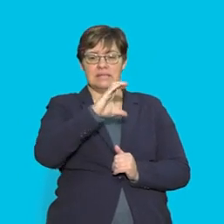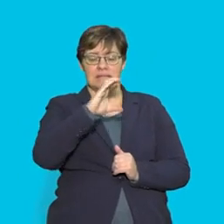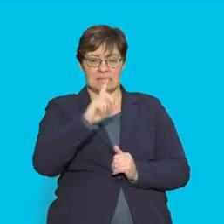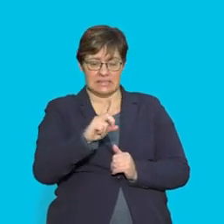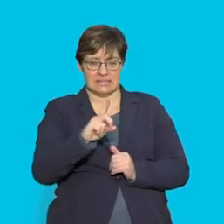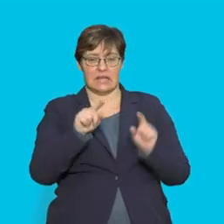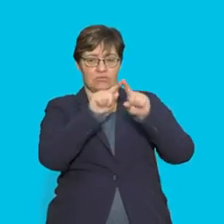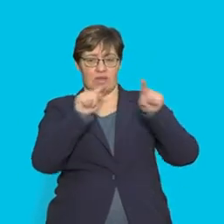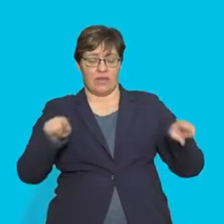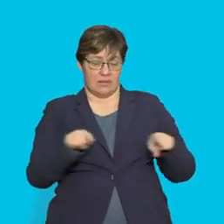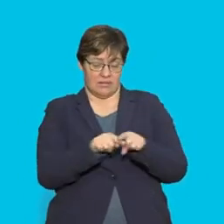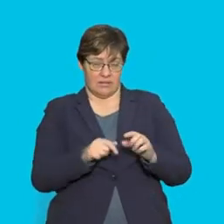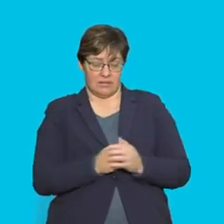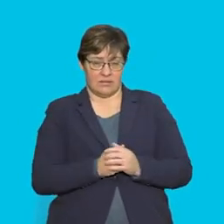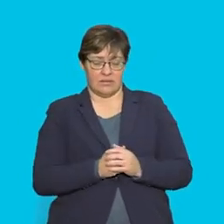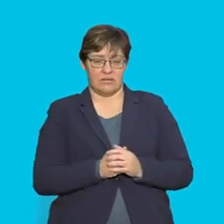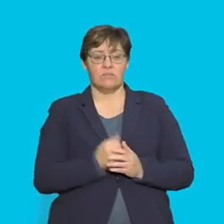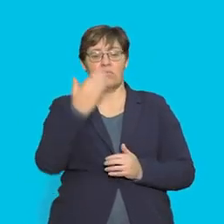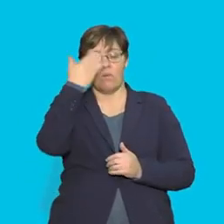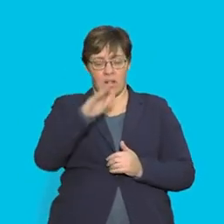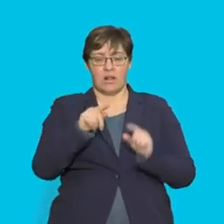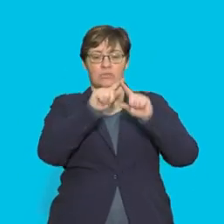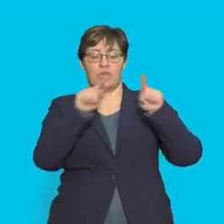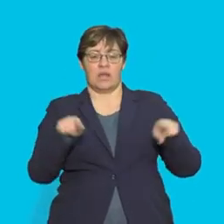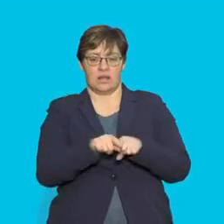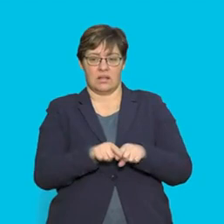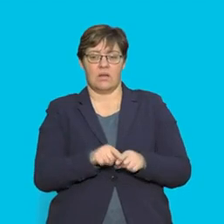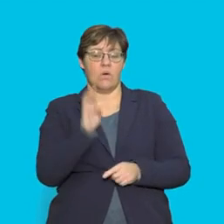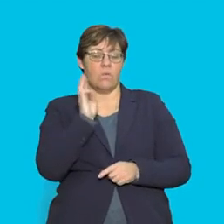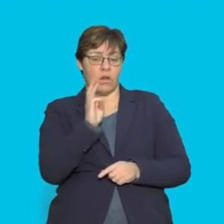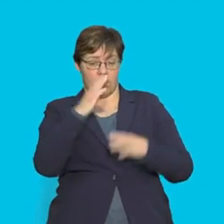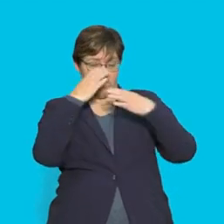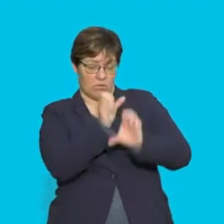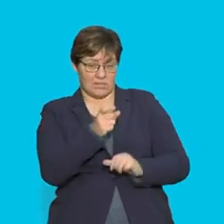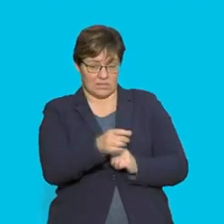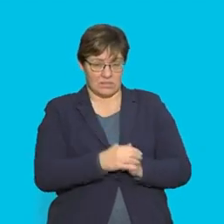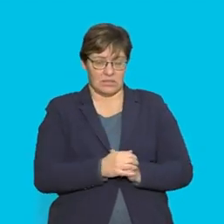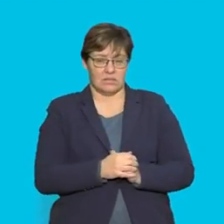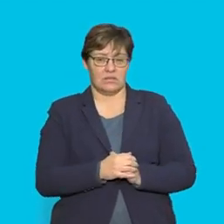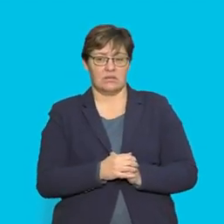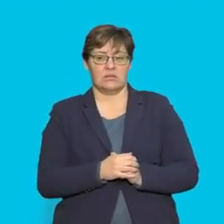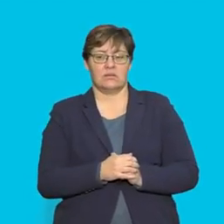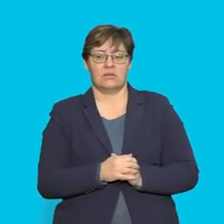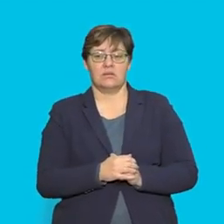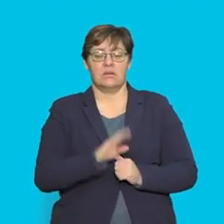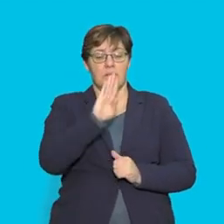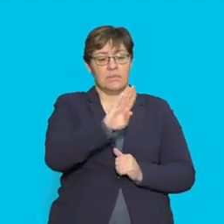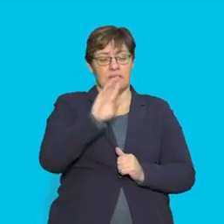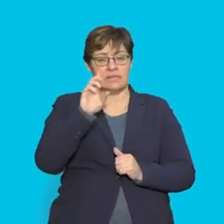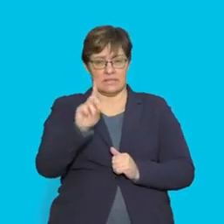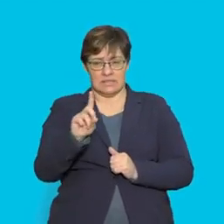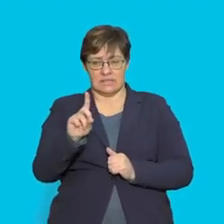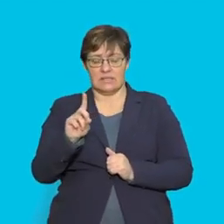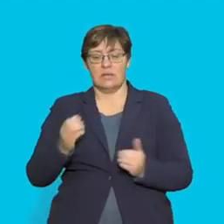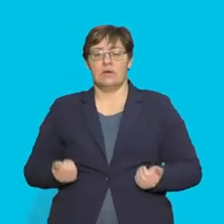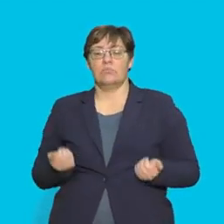triangle, all right? So now I know this is a triangle that I'm going to focus on, with BD produced,